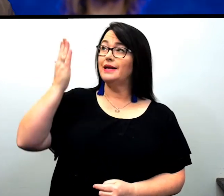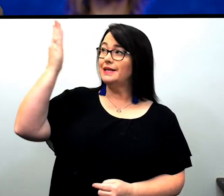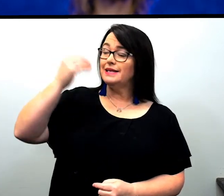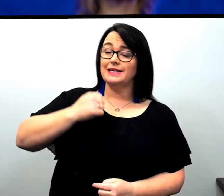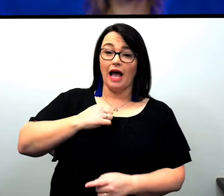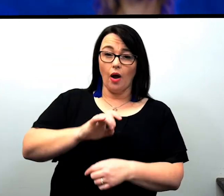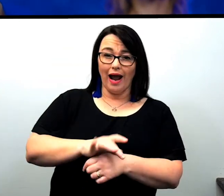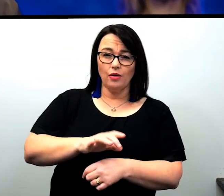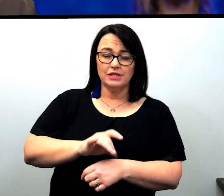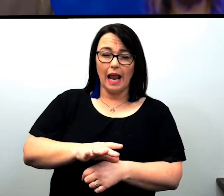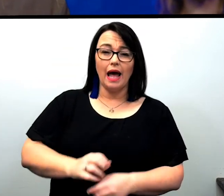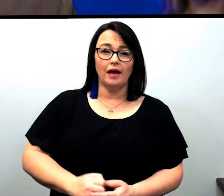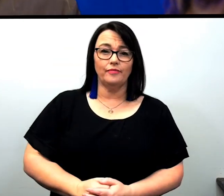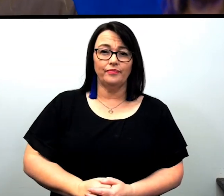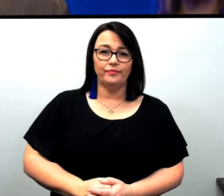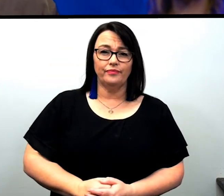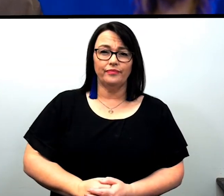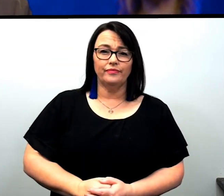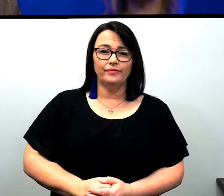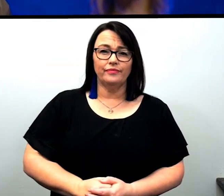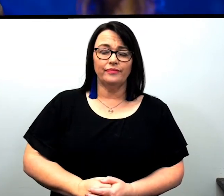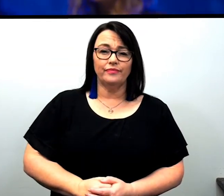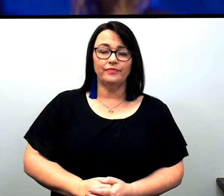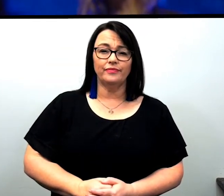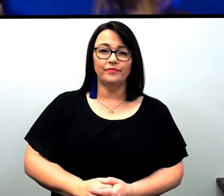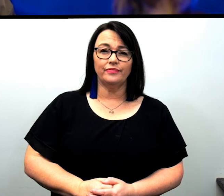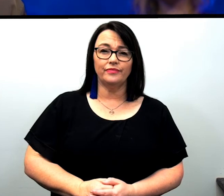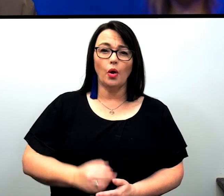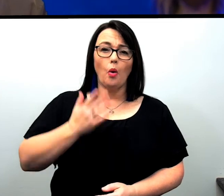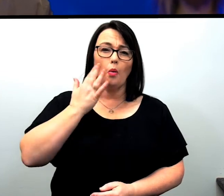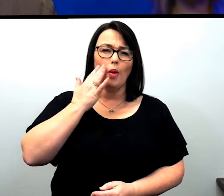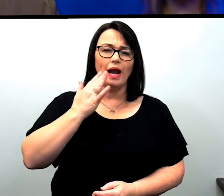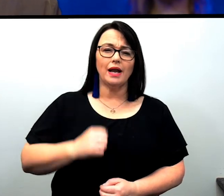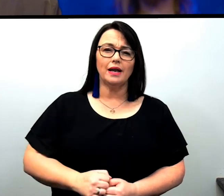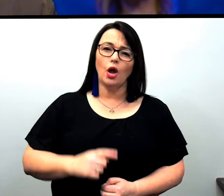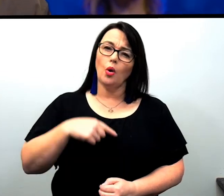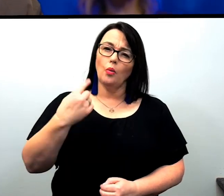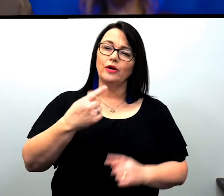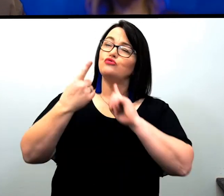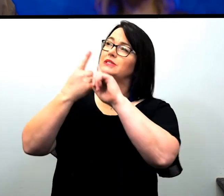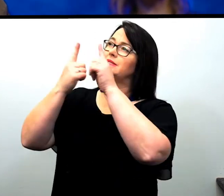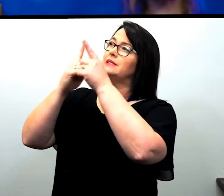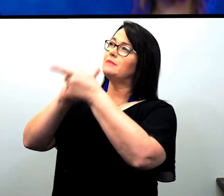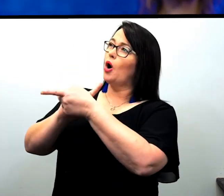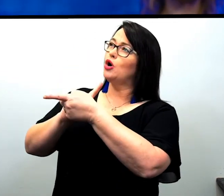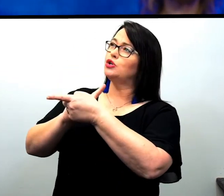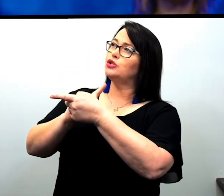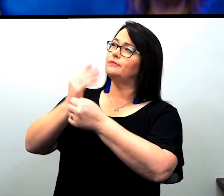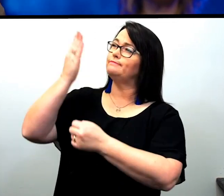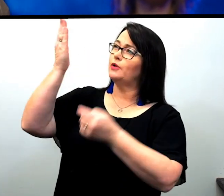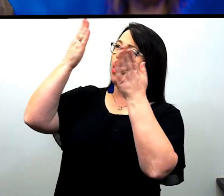And the feeling that we feel on the inside, we've sometimes just got to respond to that. And I've found when you respond to the